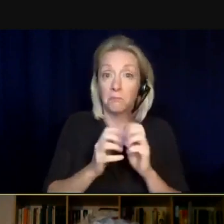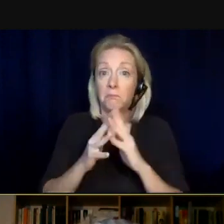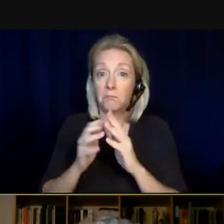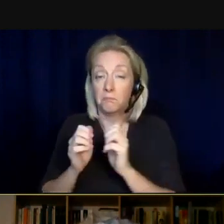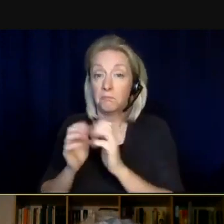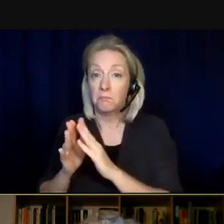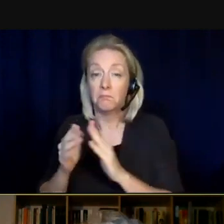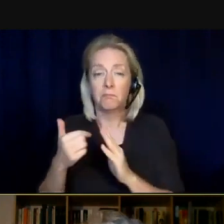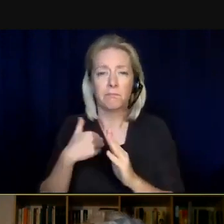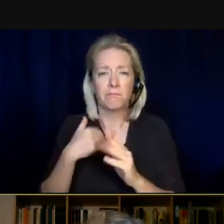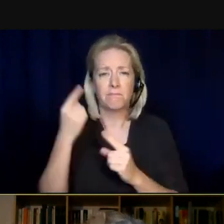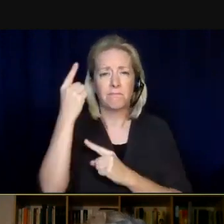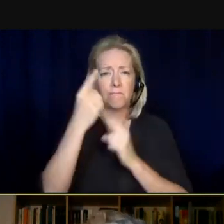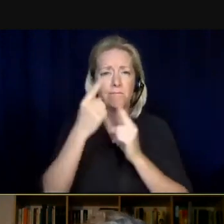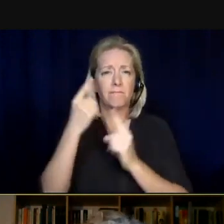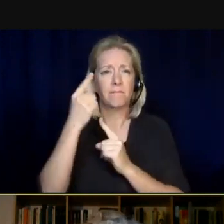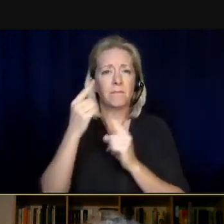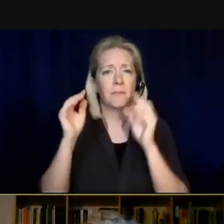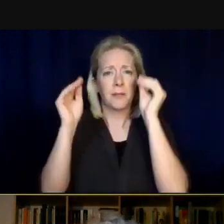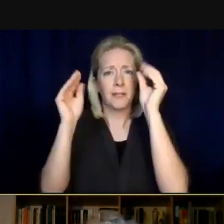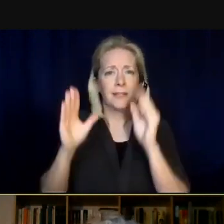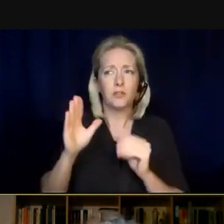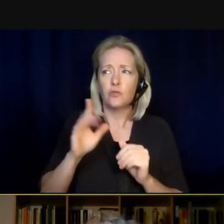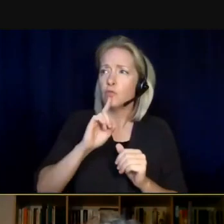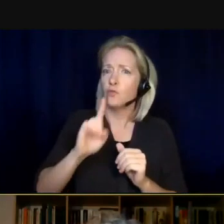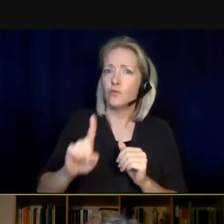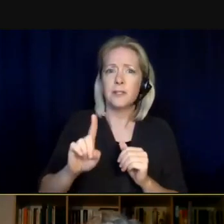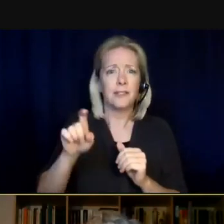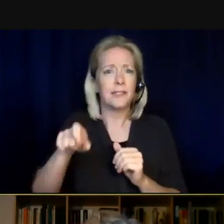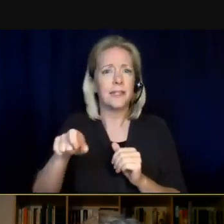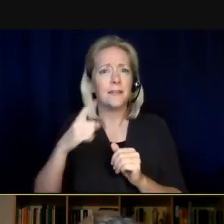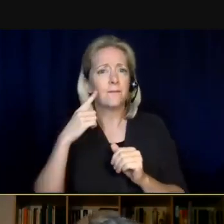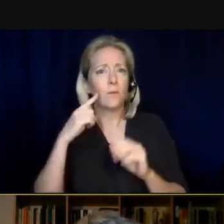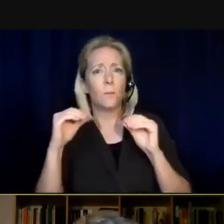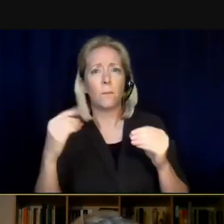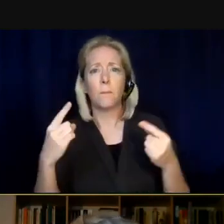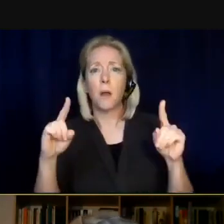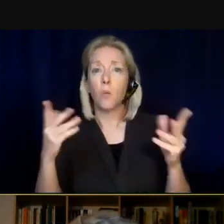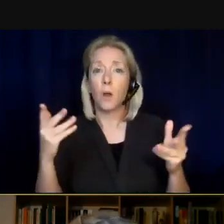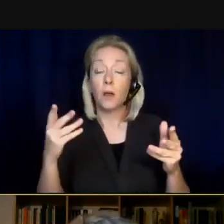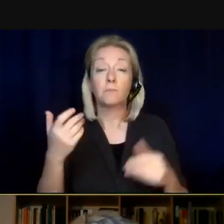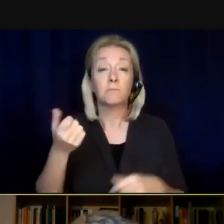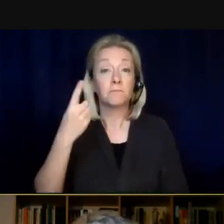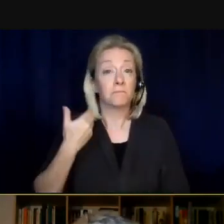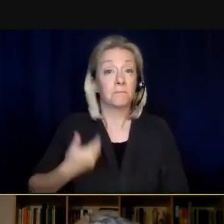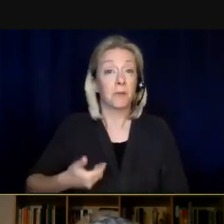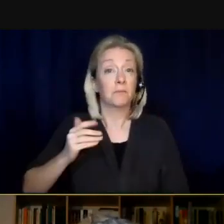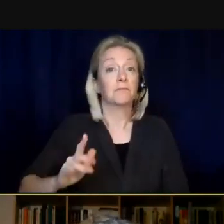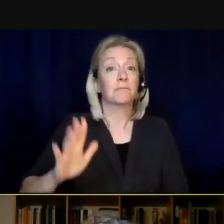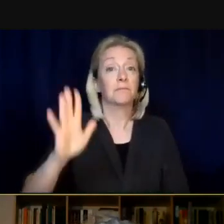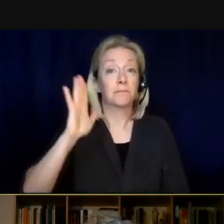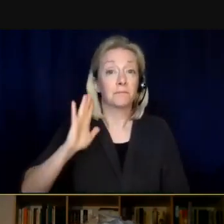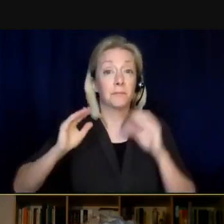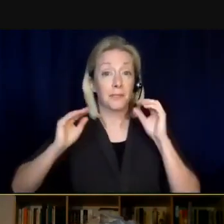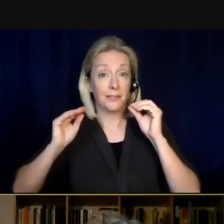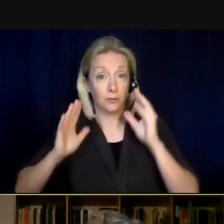about what do teachers really need. And I myself used to be a classroom teacher and